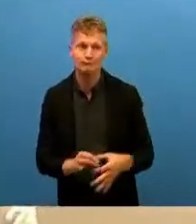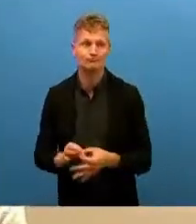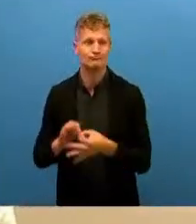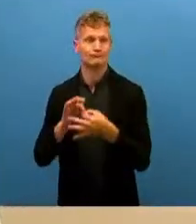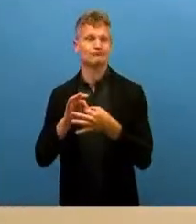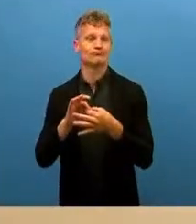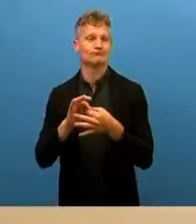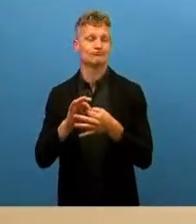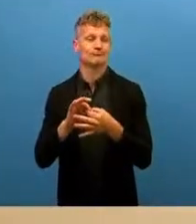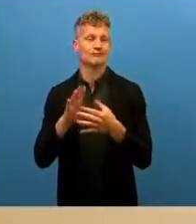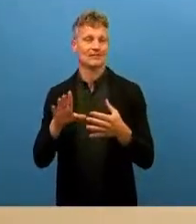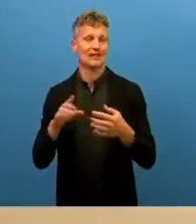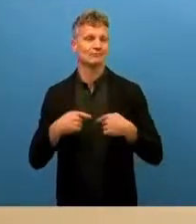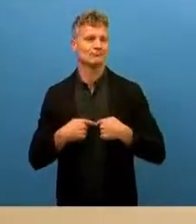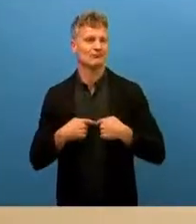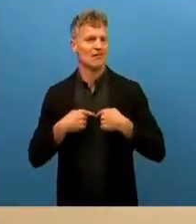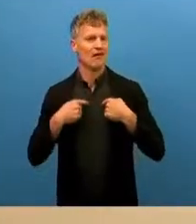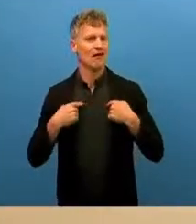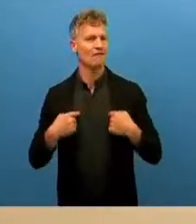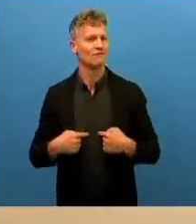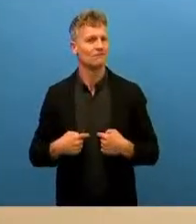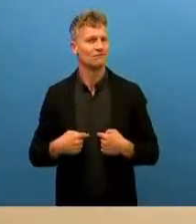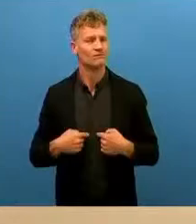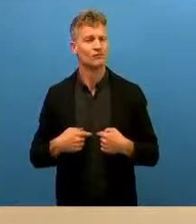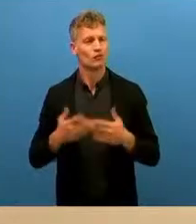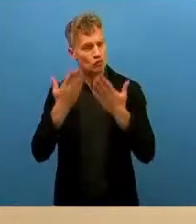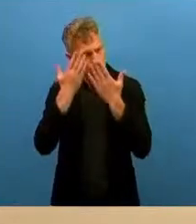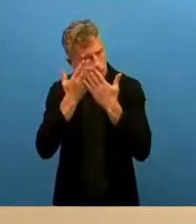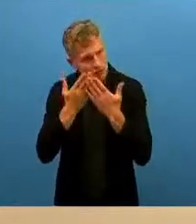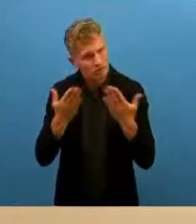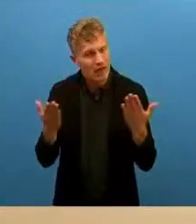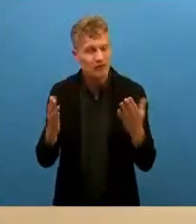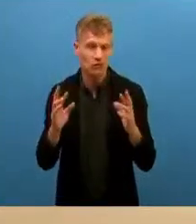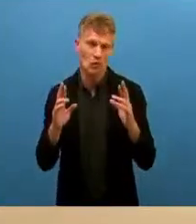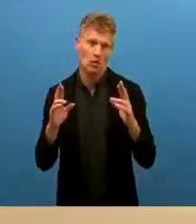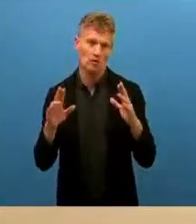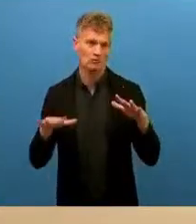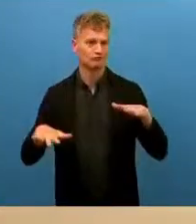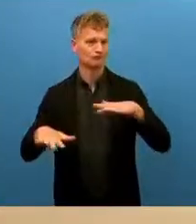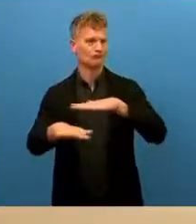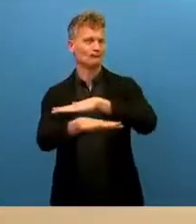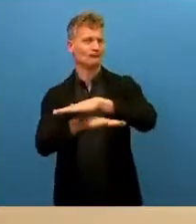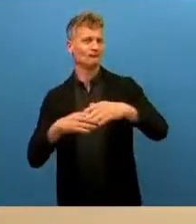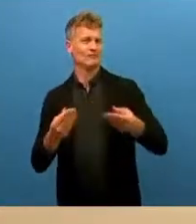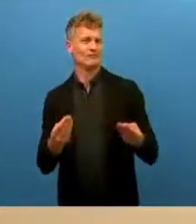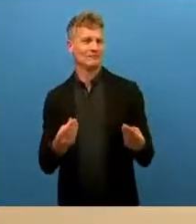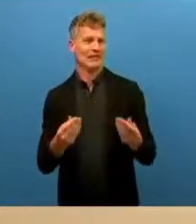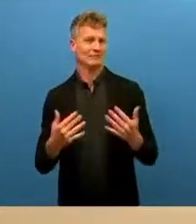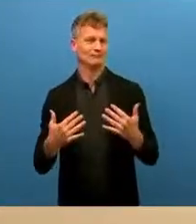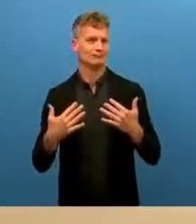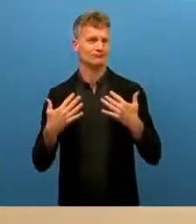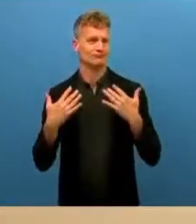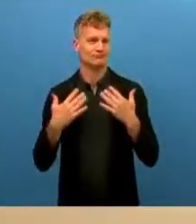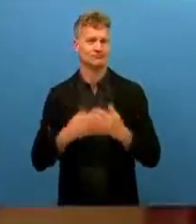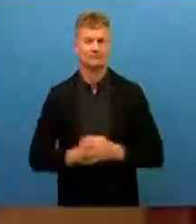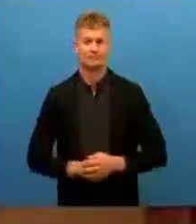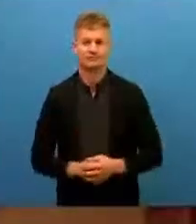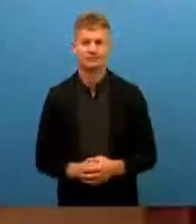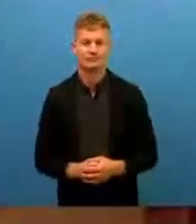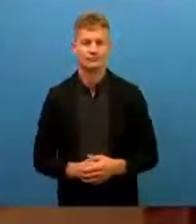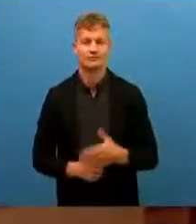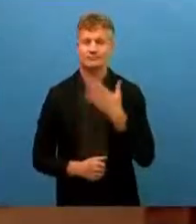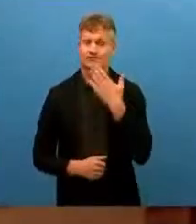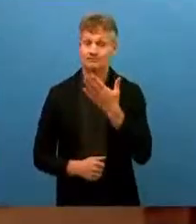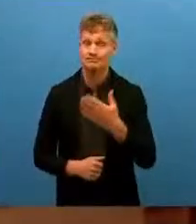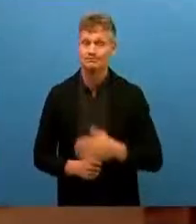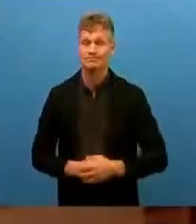of love and respect should fill these shared spaces. Thank you. Gracias, con todo el corazón. Thank